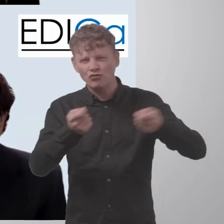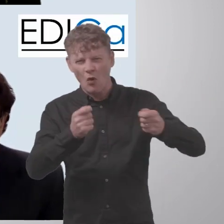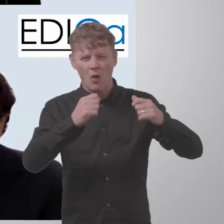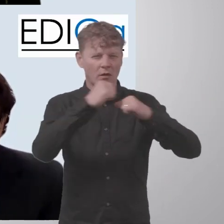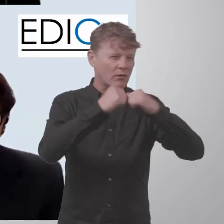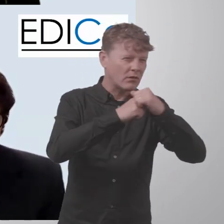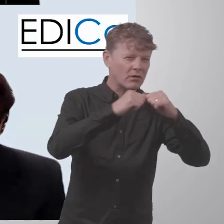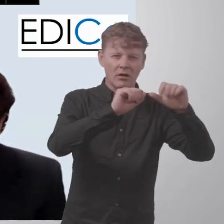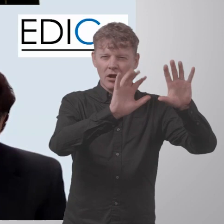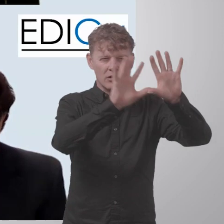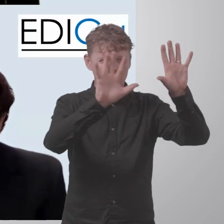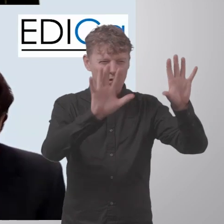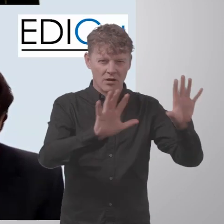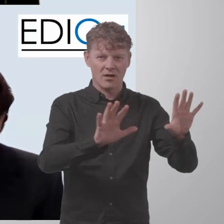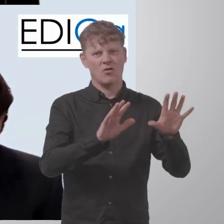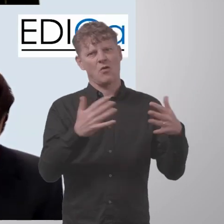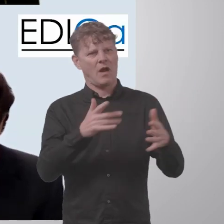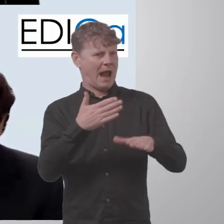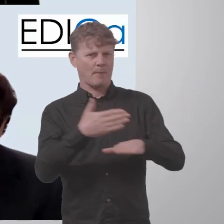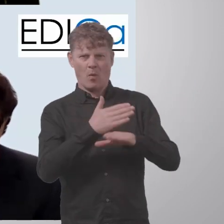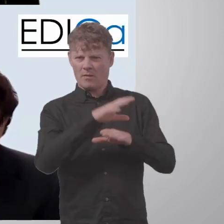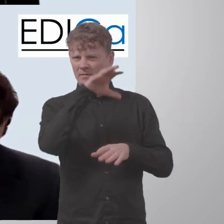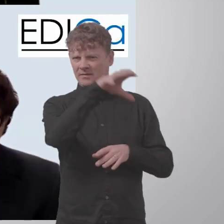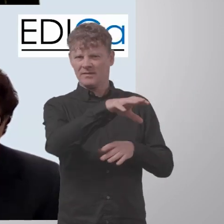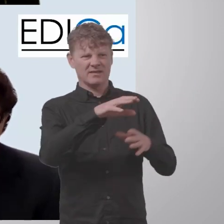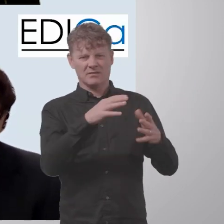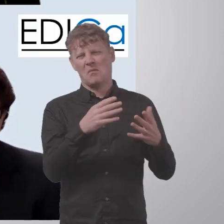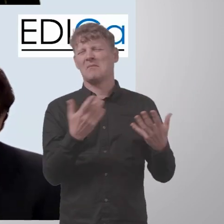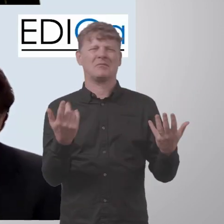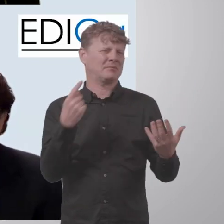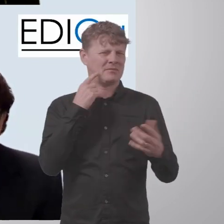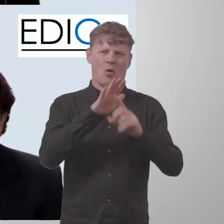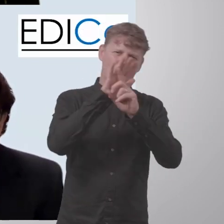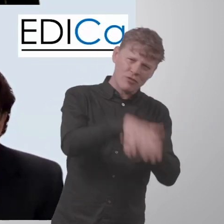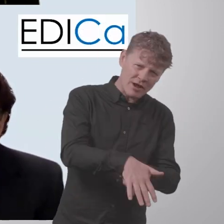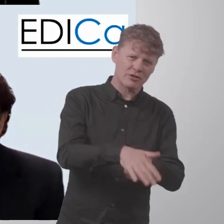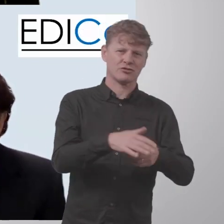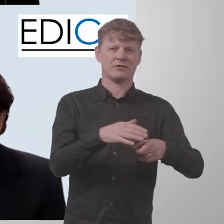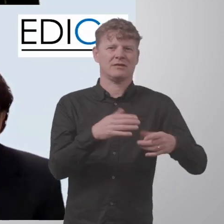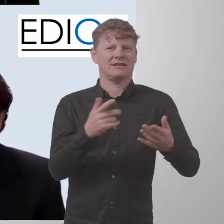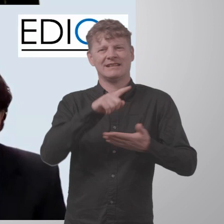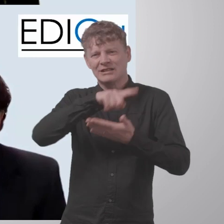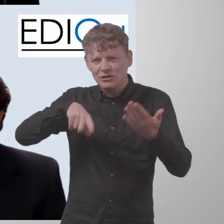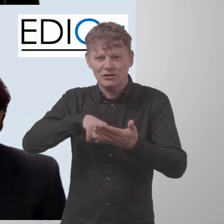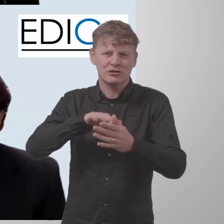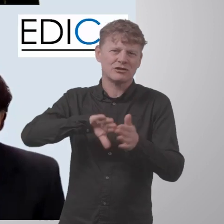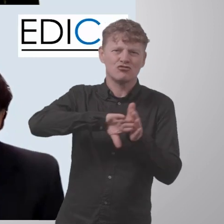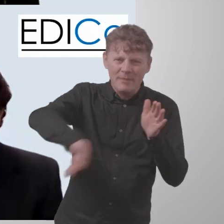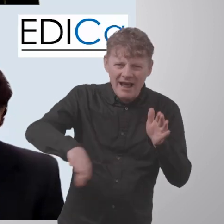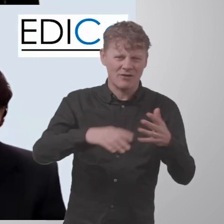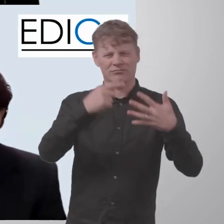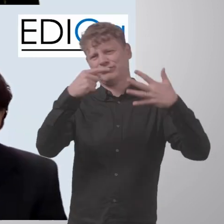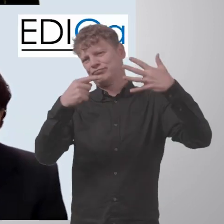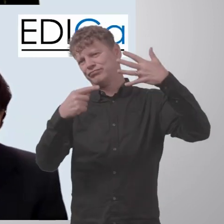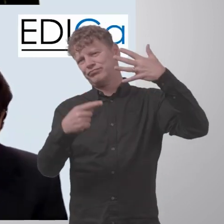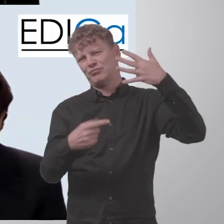places potentially for oppression, which can lead to obviously discrimination. Workplace is not the only place for that sort of thing. So